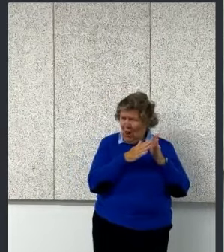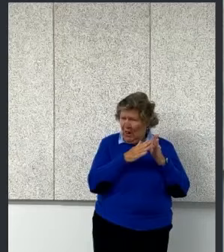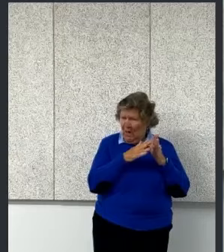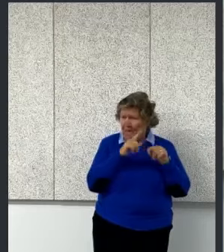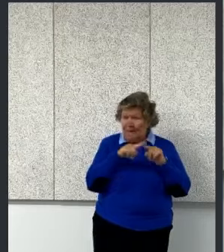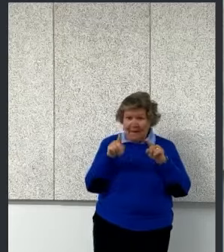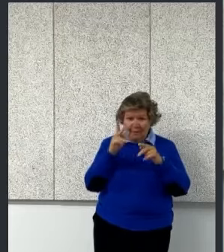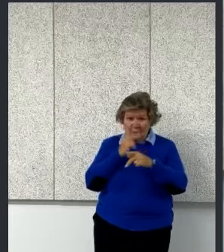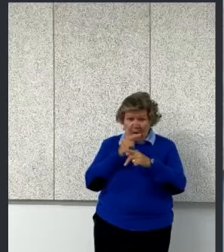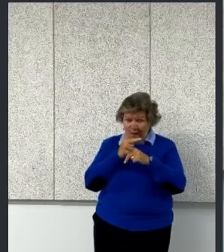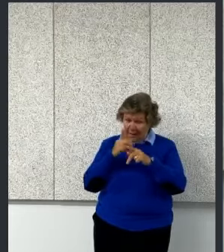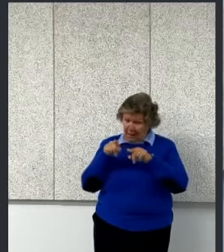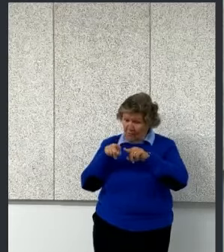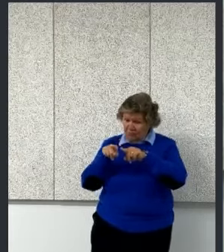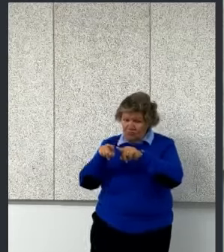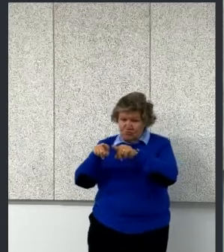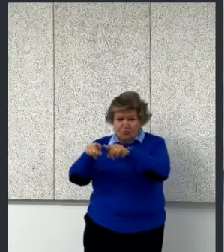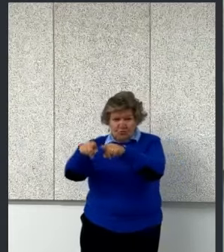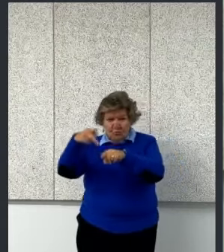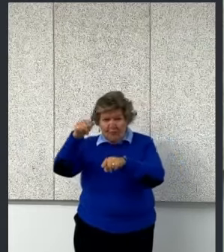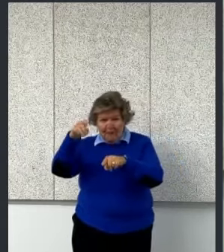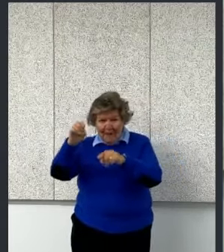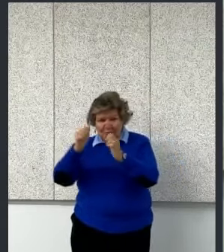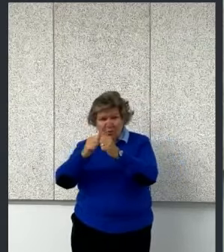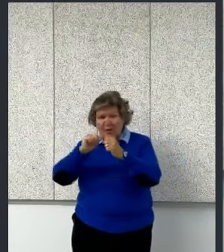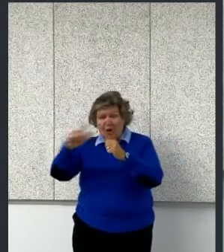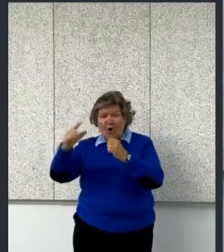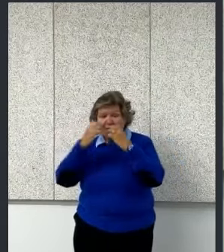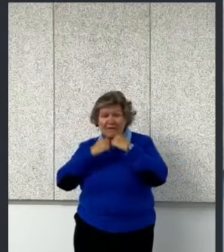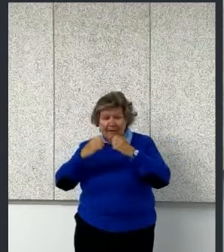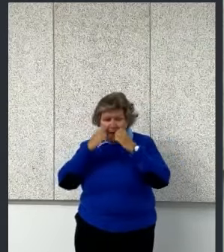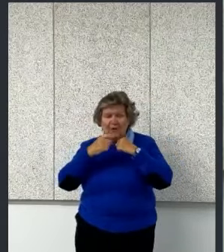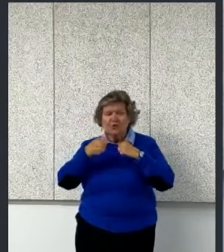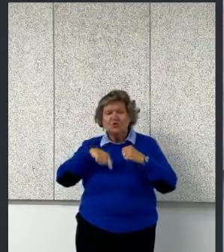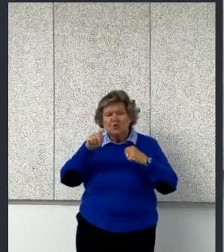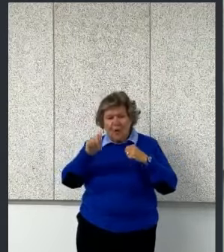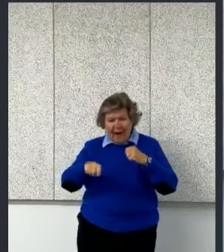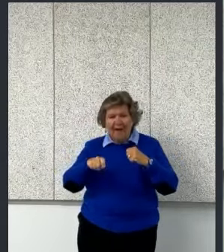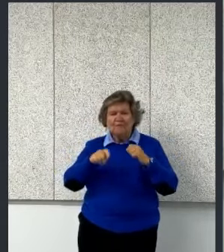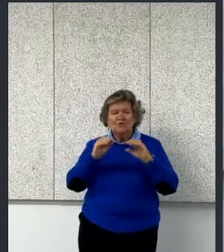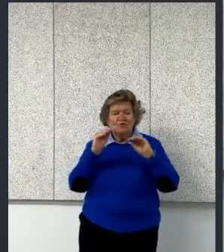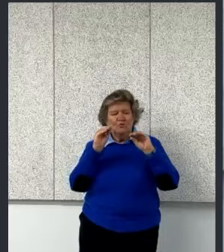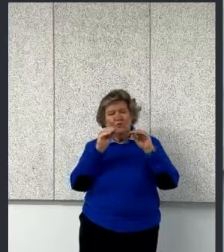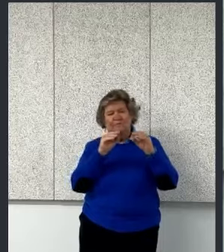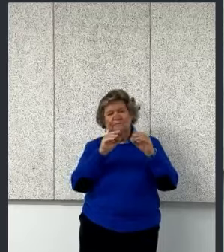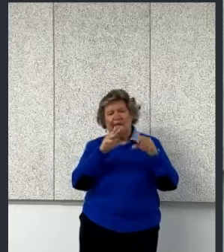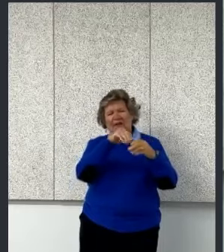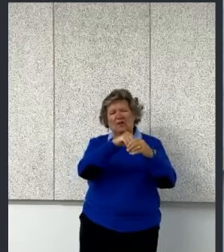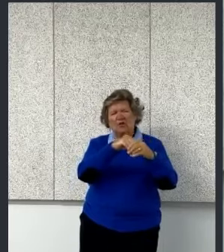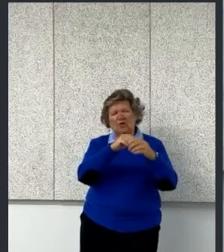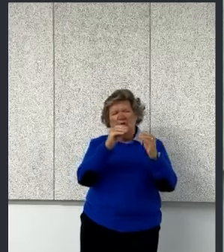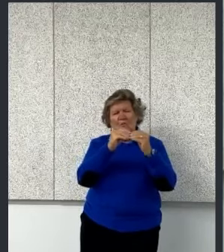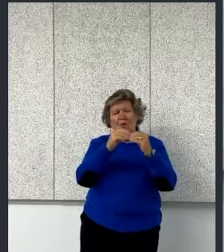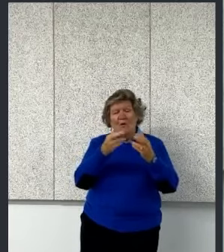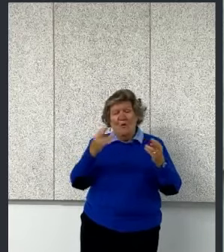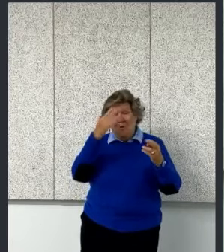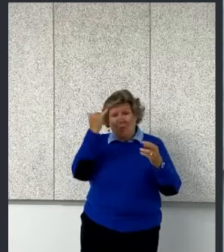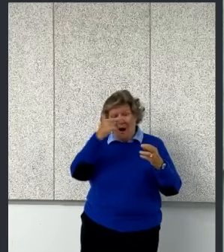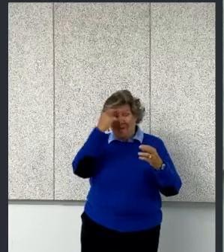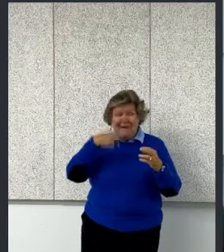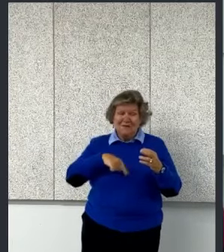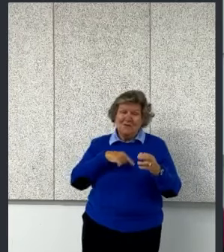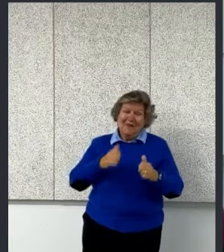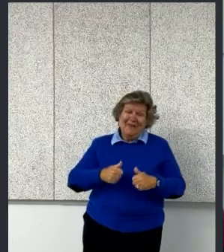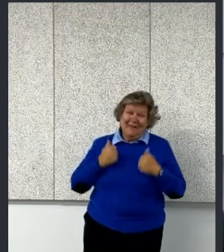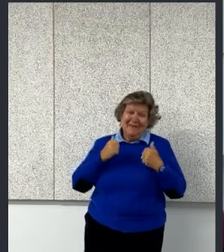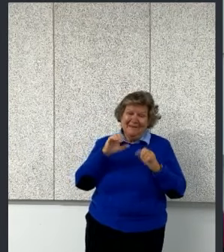keep pace and with all of the values, you are going to have to put more resources because we live in a capitalist blah, blah, blah, blah, blah.